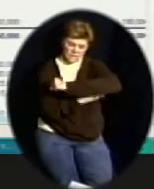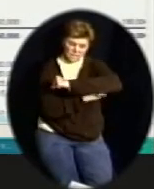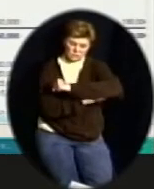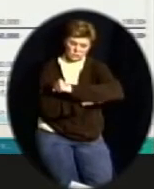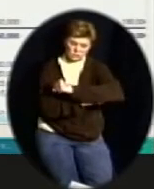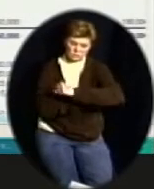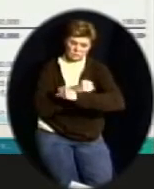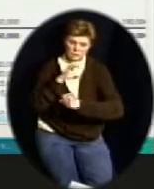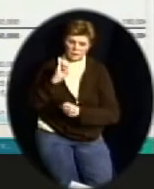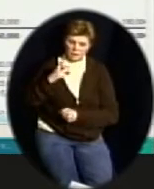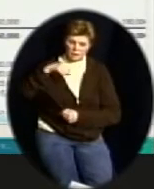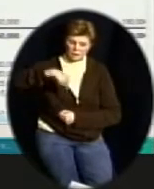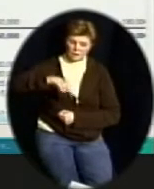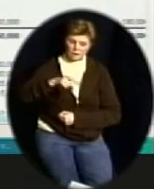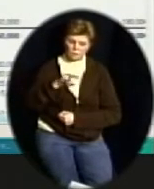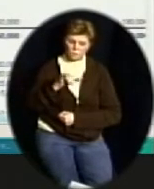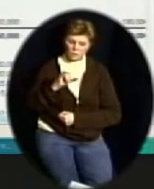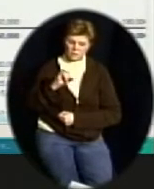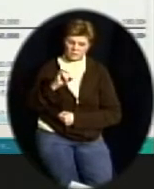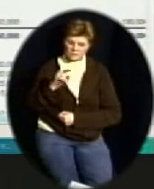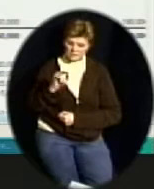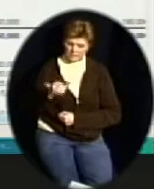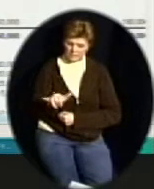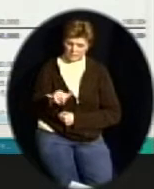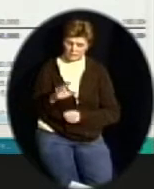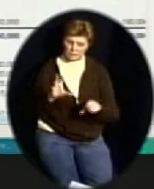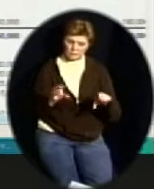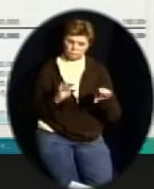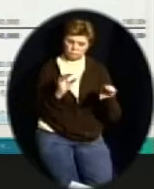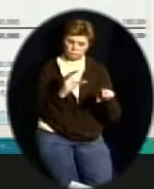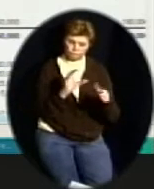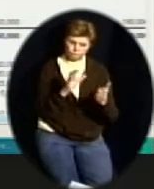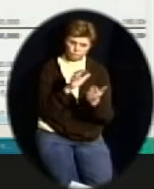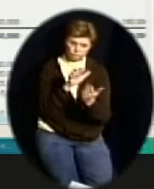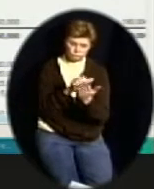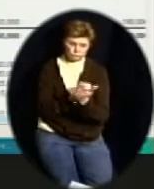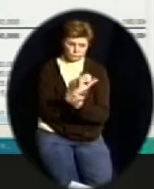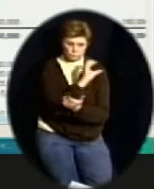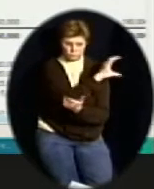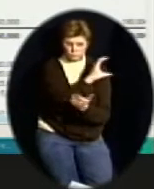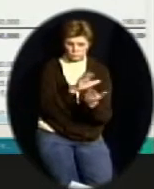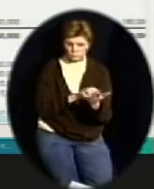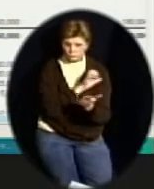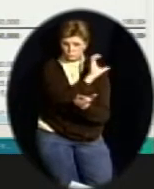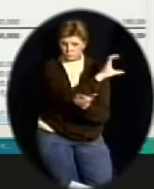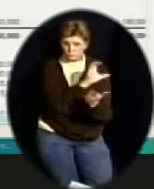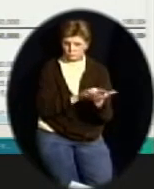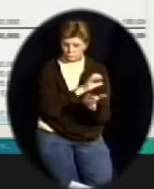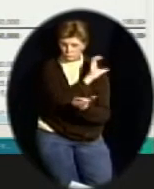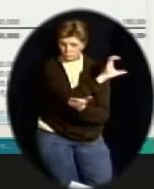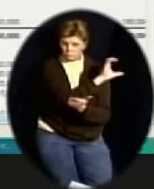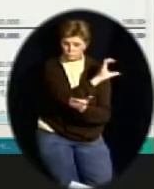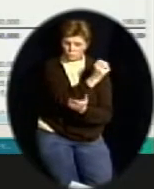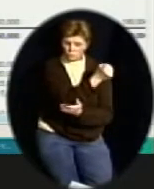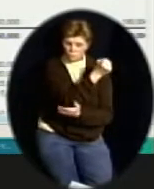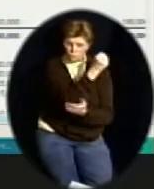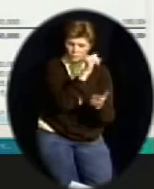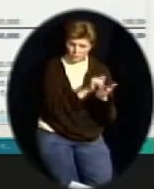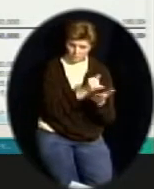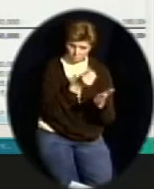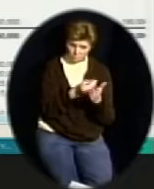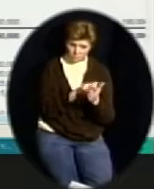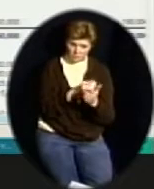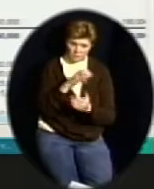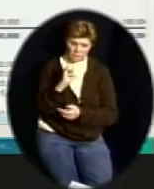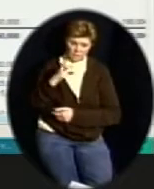service center, and essentially what those are somewhat of a reflection of the discussions in the bond task force. The